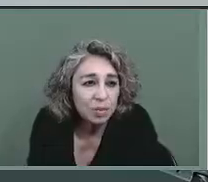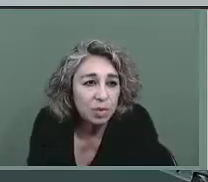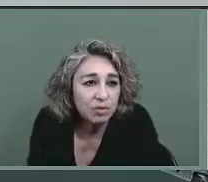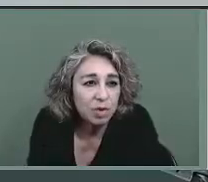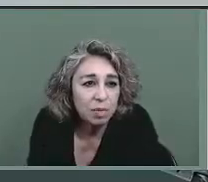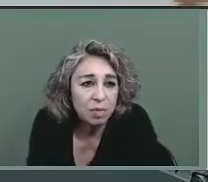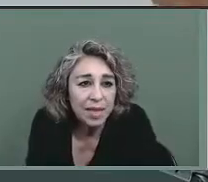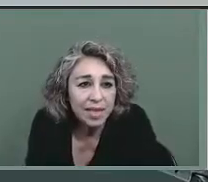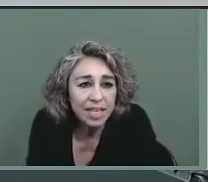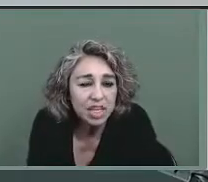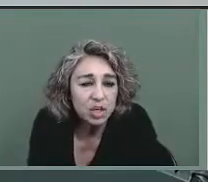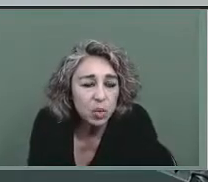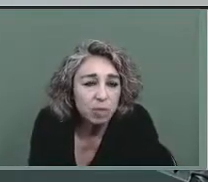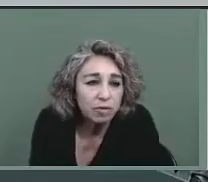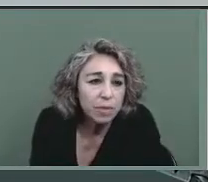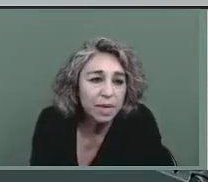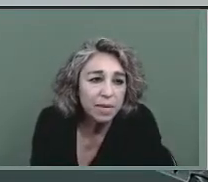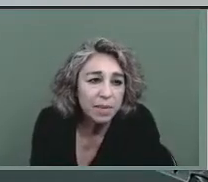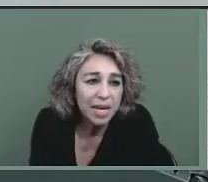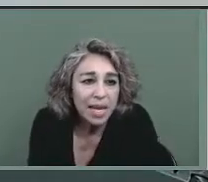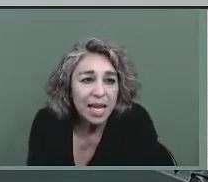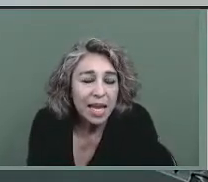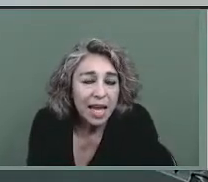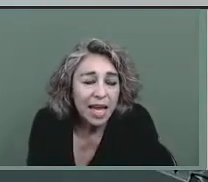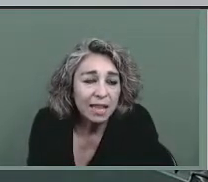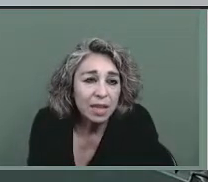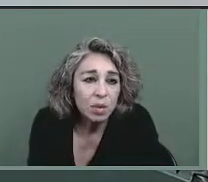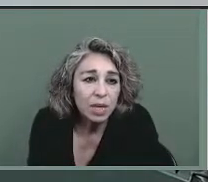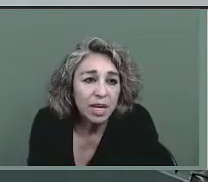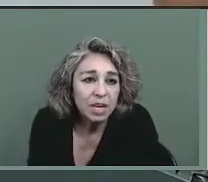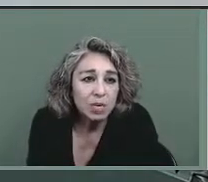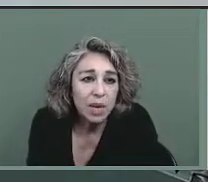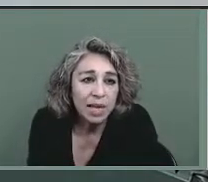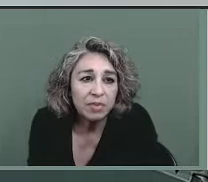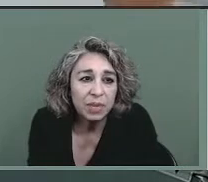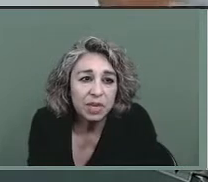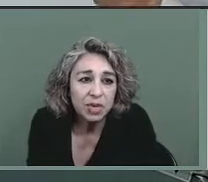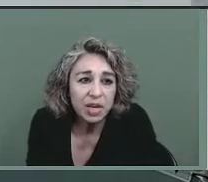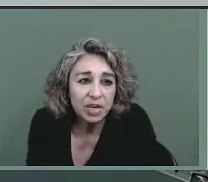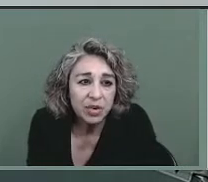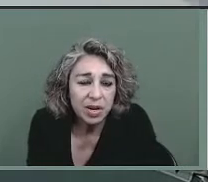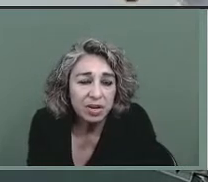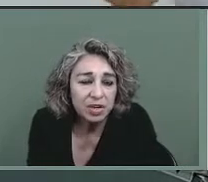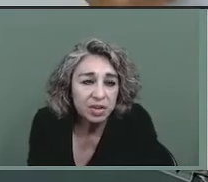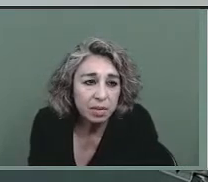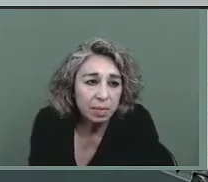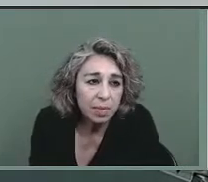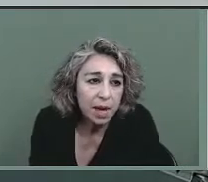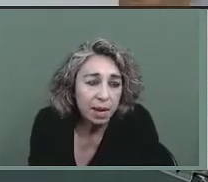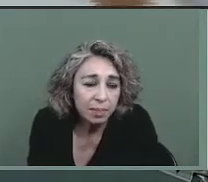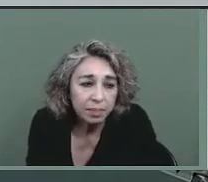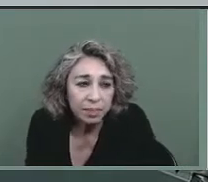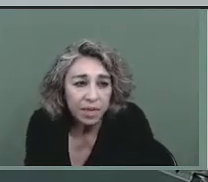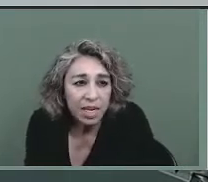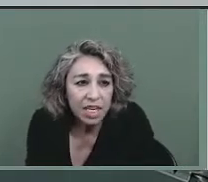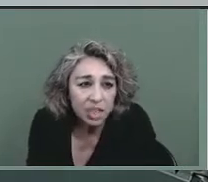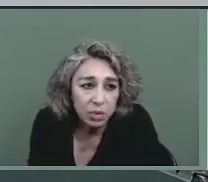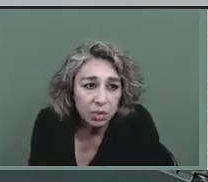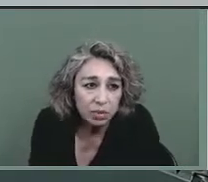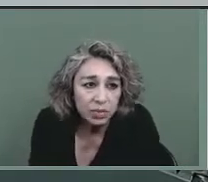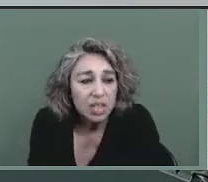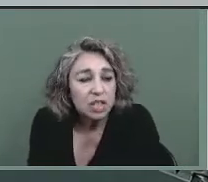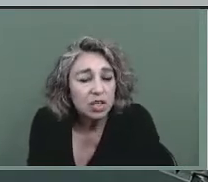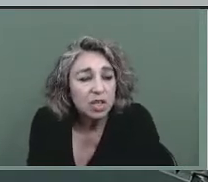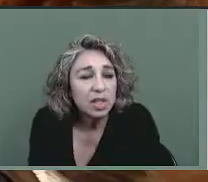the parents will form, and the teachers will form a committee, and they will get it directly from the treasury to the each